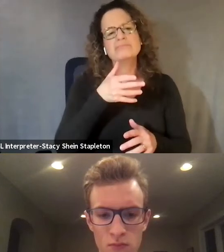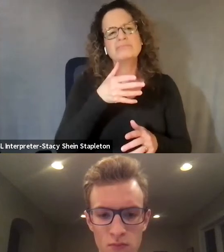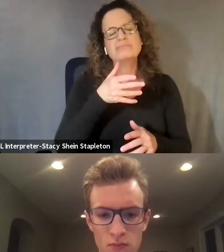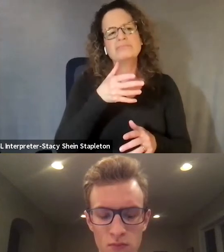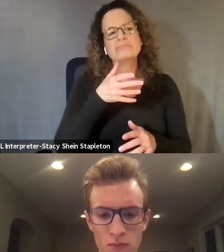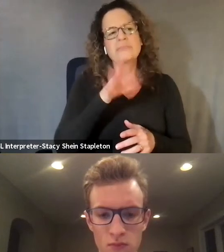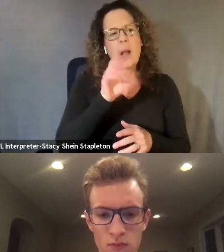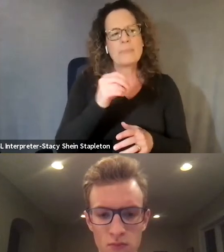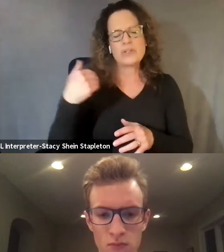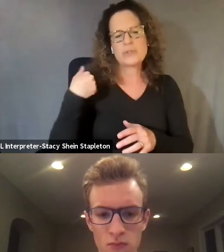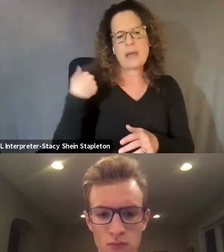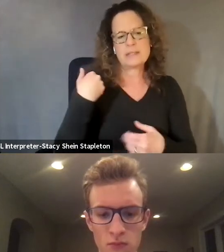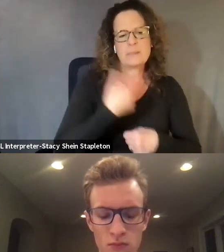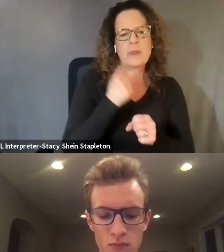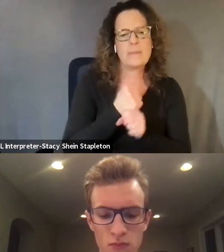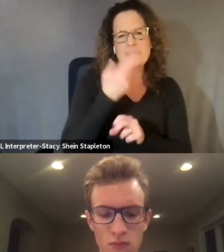fun.